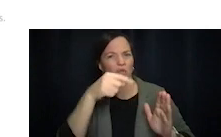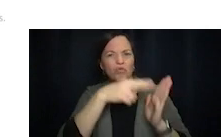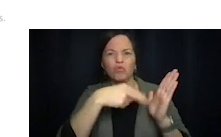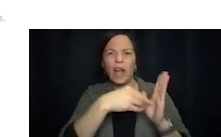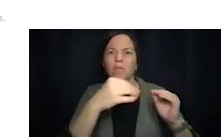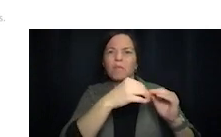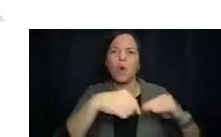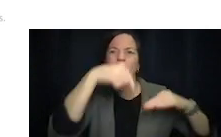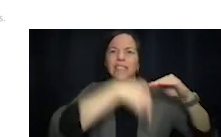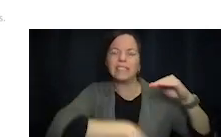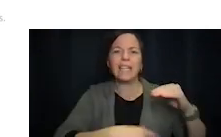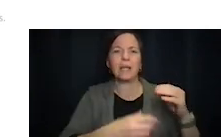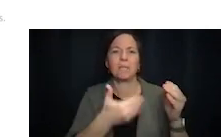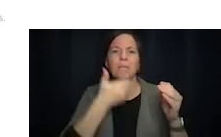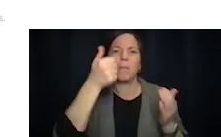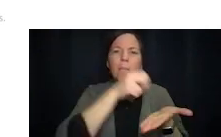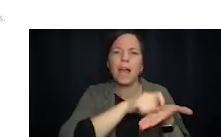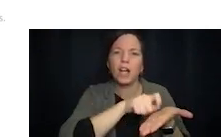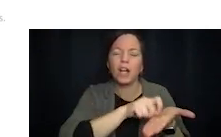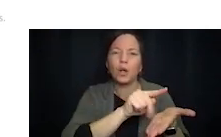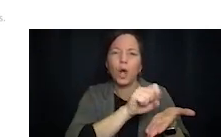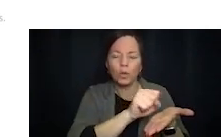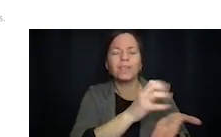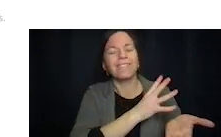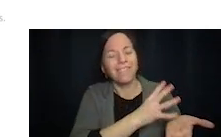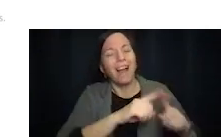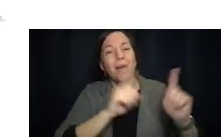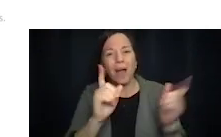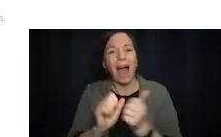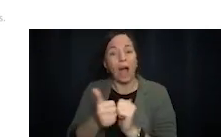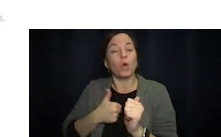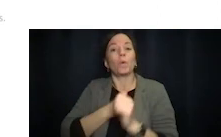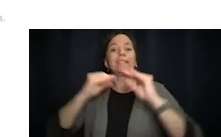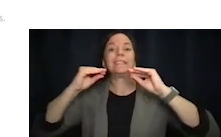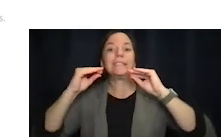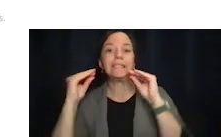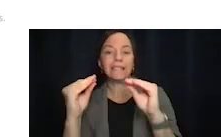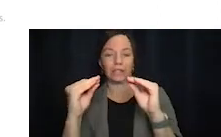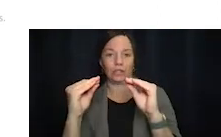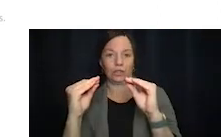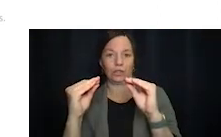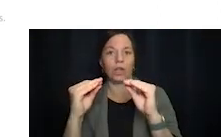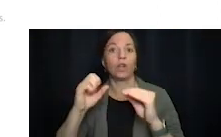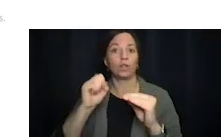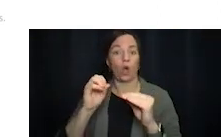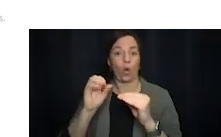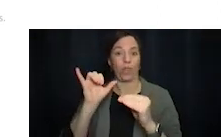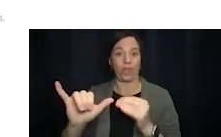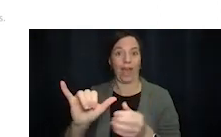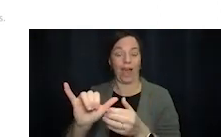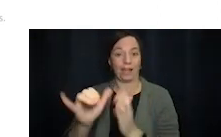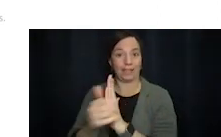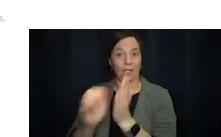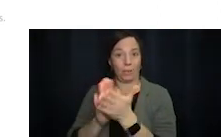do we make sure that we're teaching in such a way that the learning is about mastery of competencies, and walking students through a